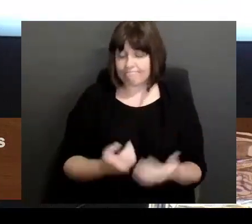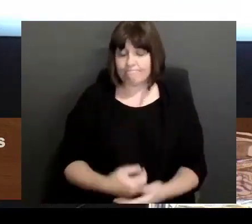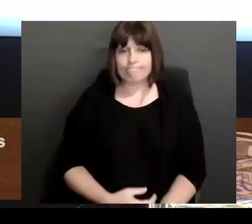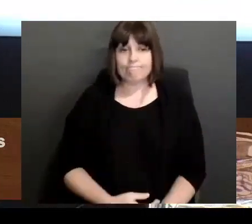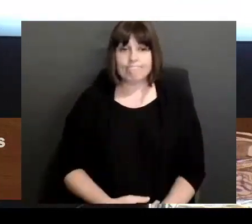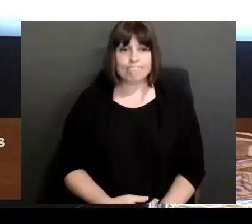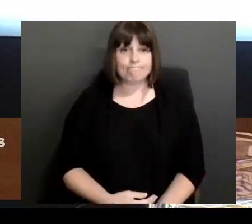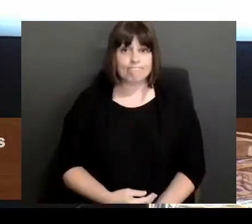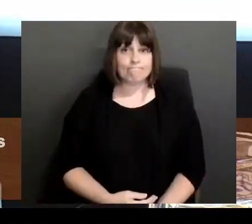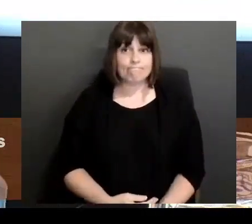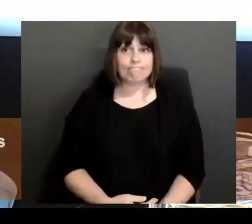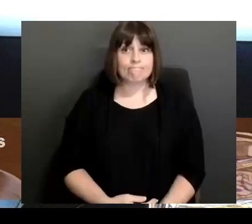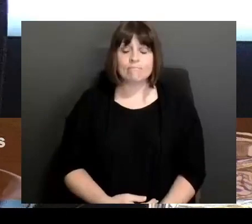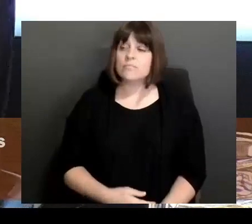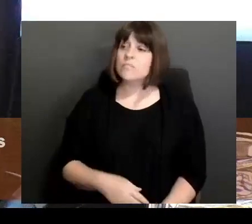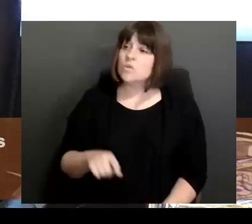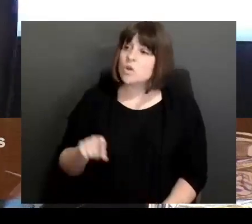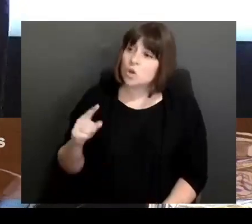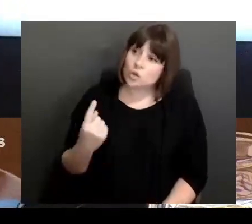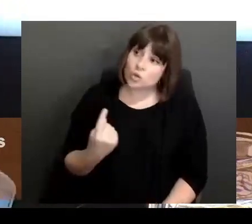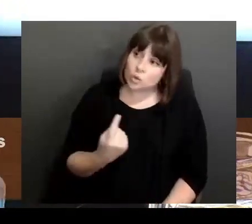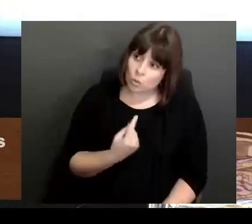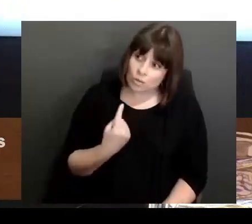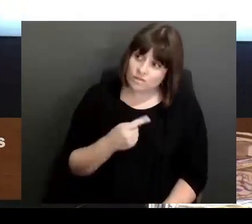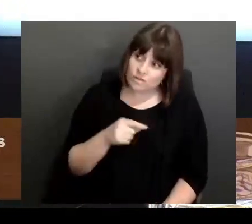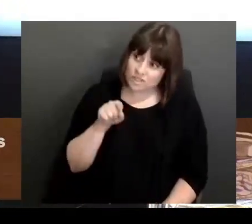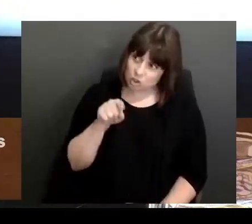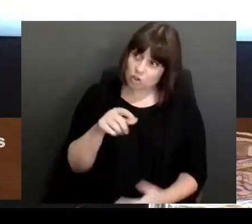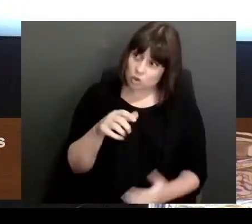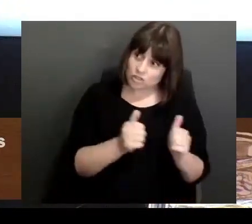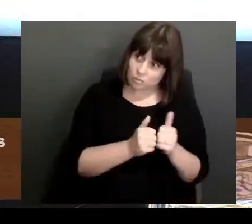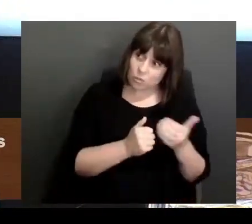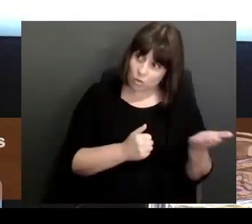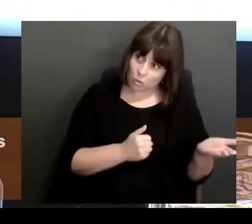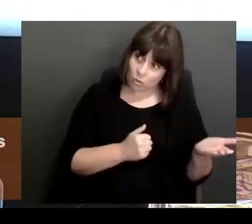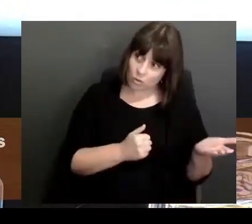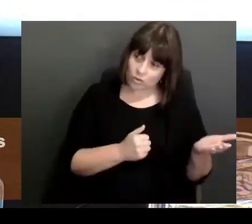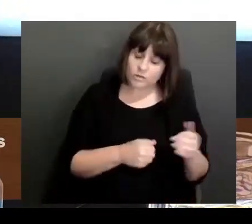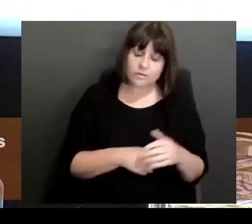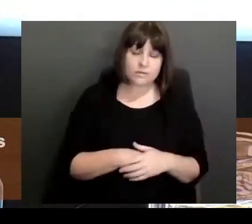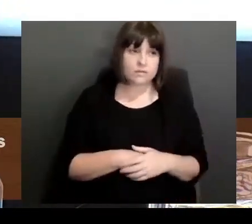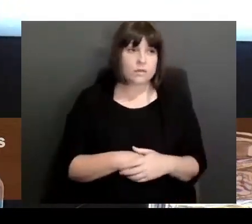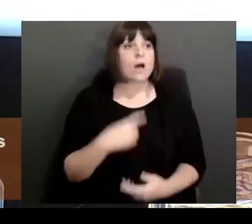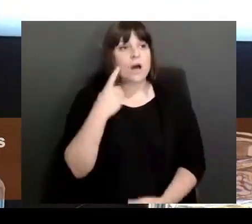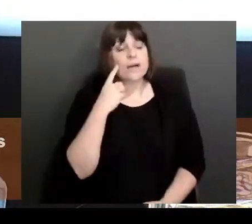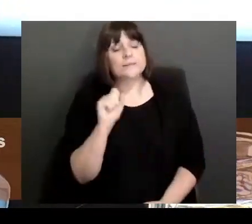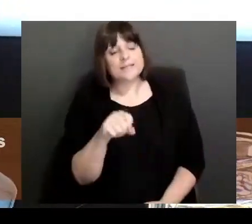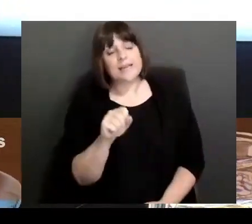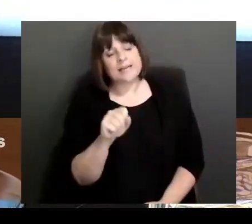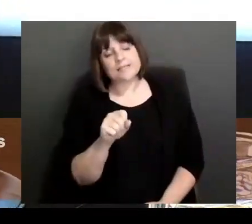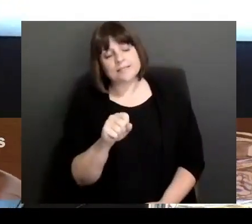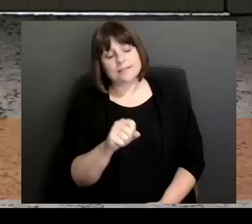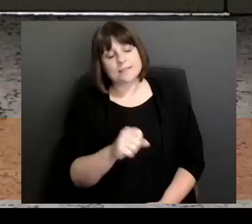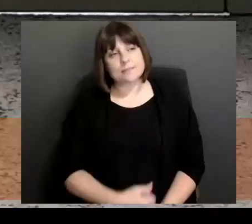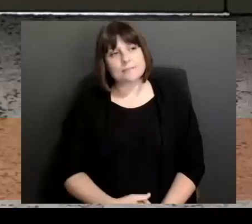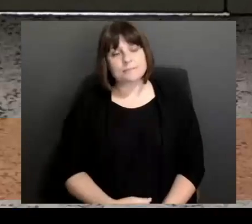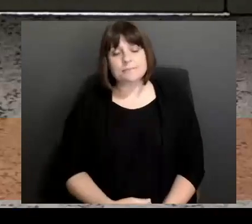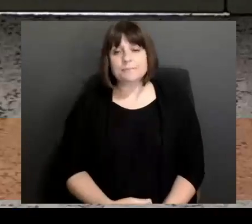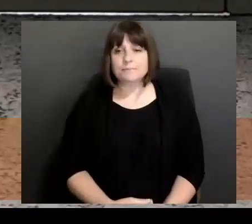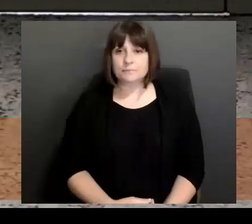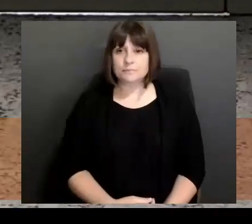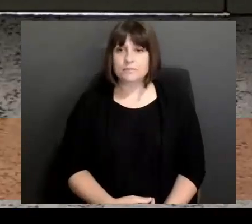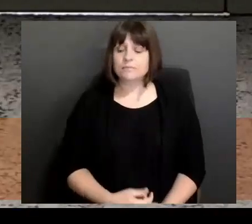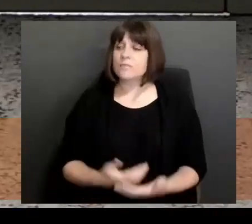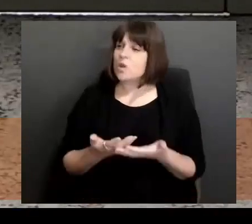I take it your personal view would be to support that. Well, I think I could certainly say that. Yep. Yes. And how do we